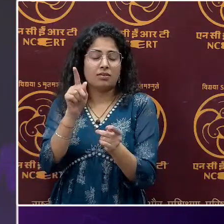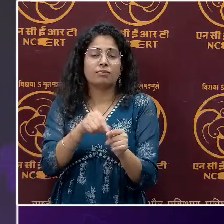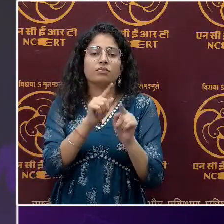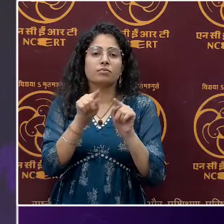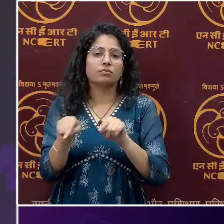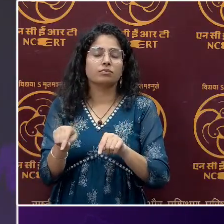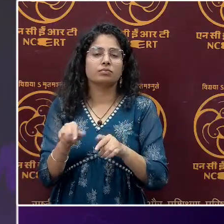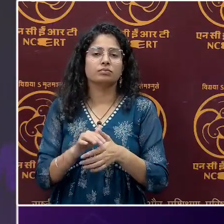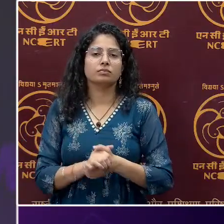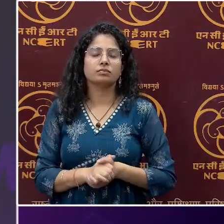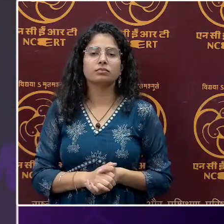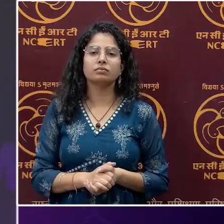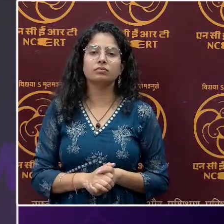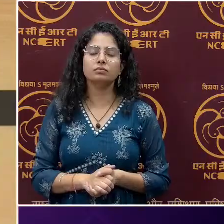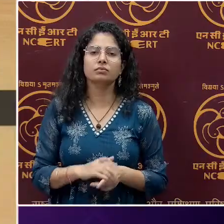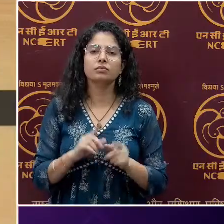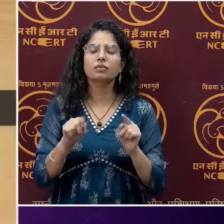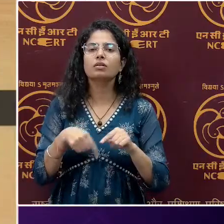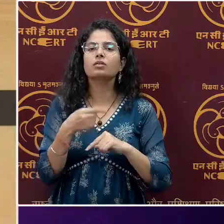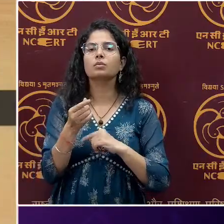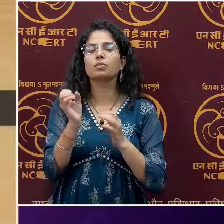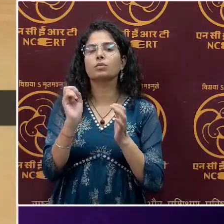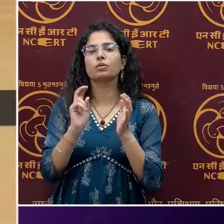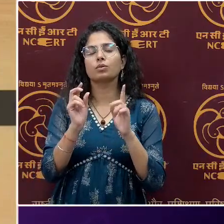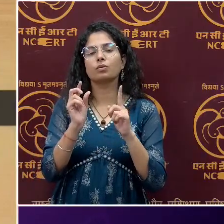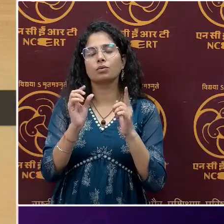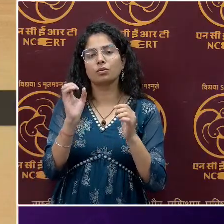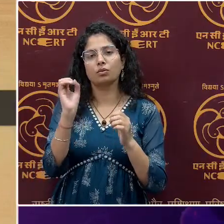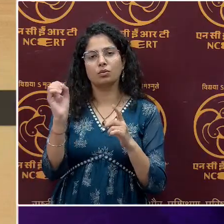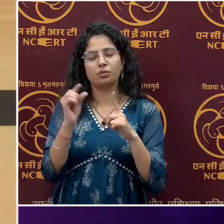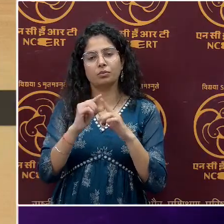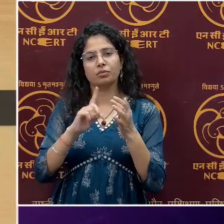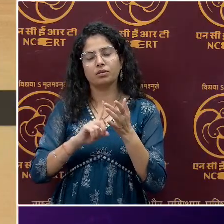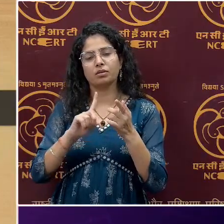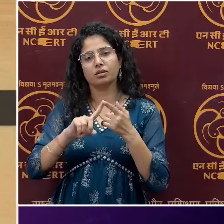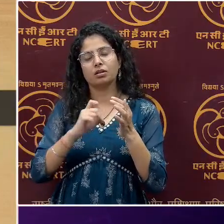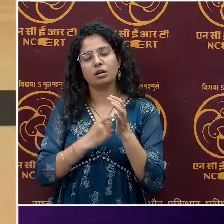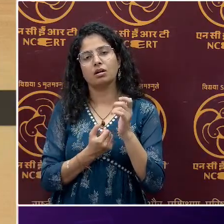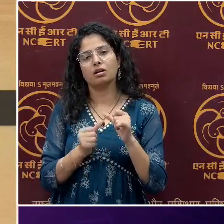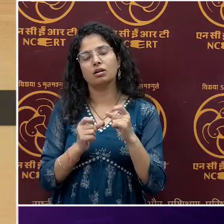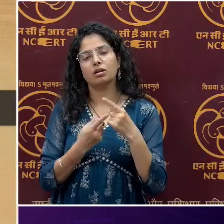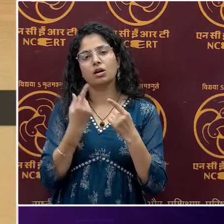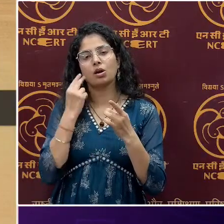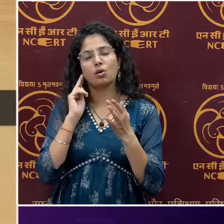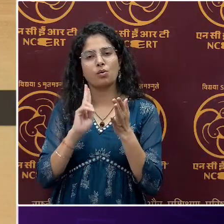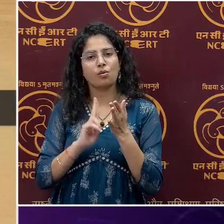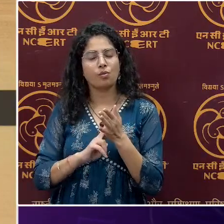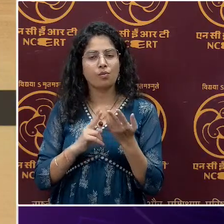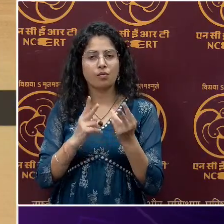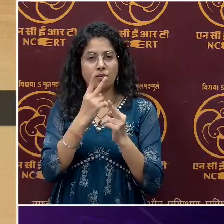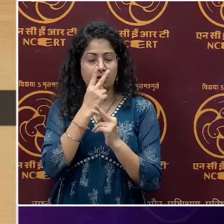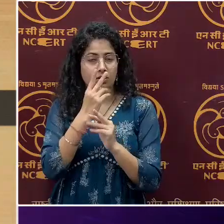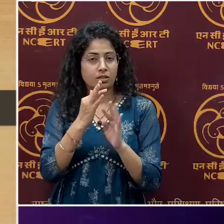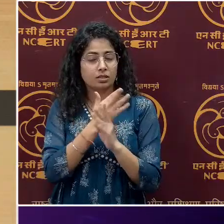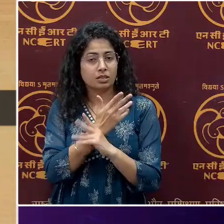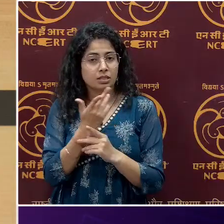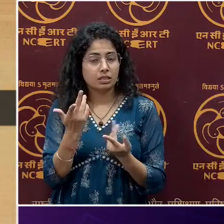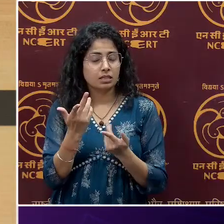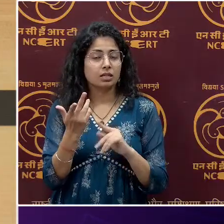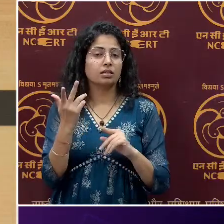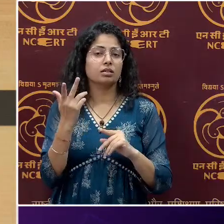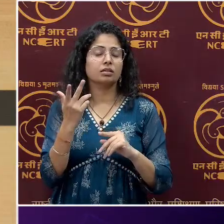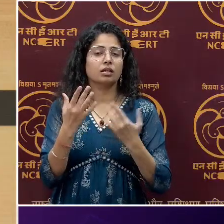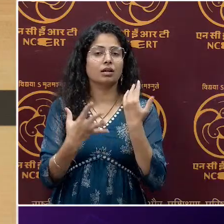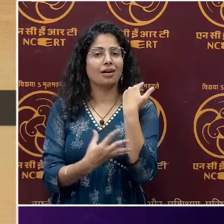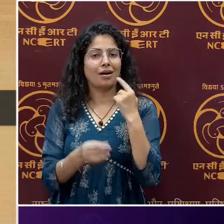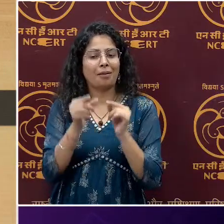Yes. Okay. So, and then the operation. In the operation by British, we can see that peasants have the taxes, and